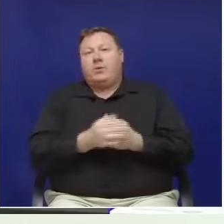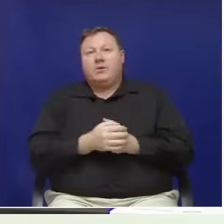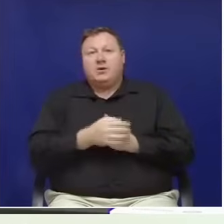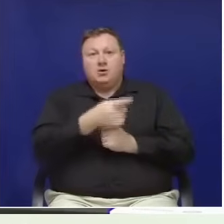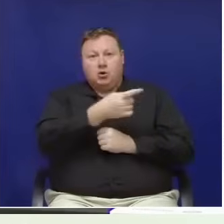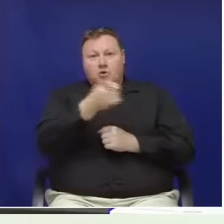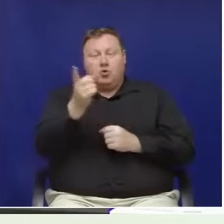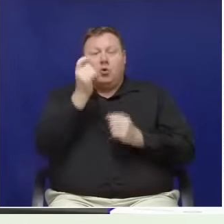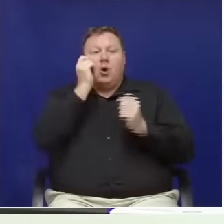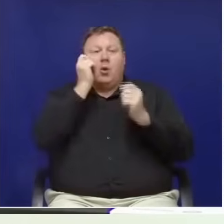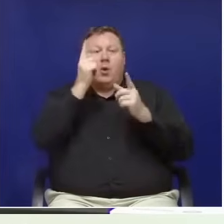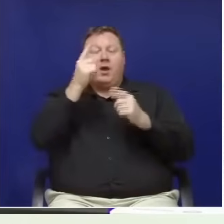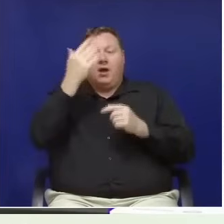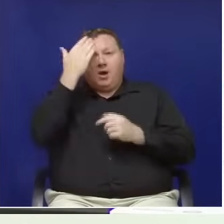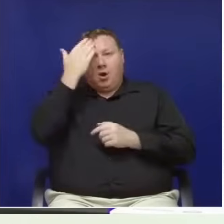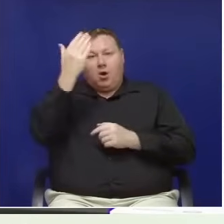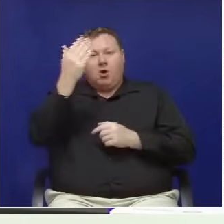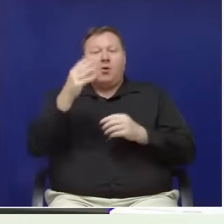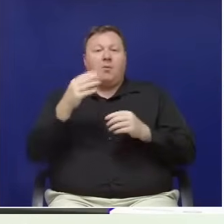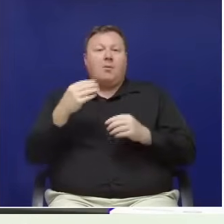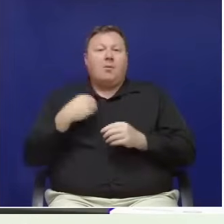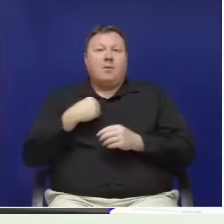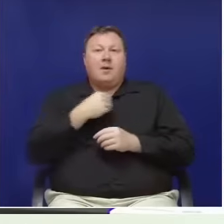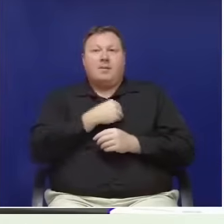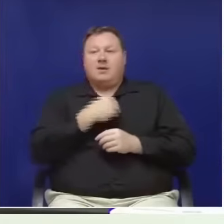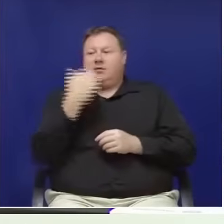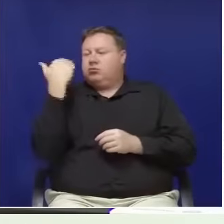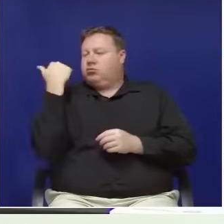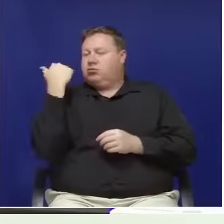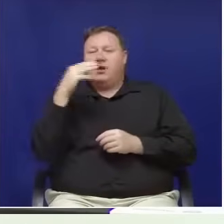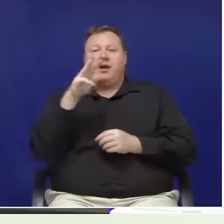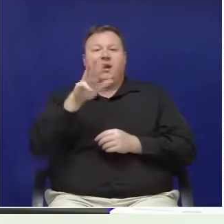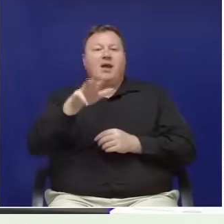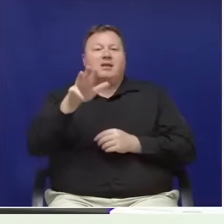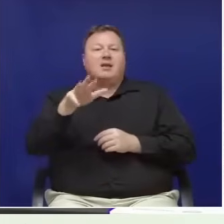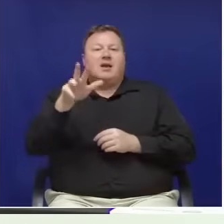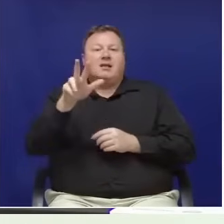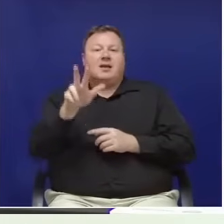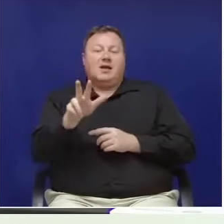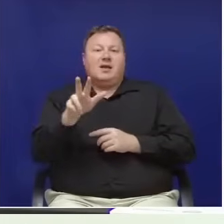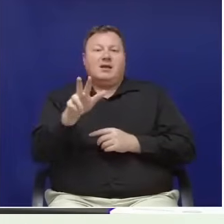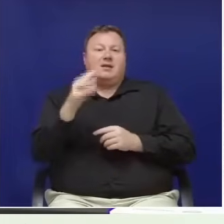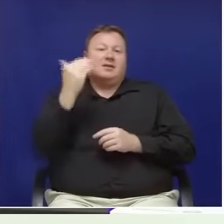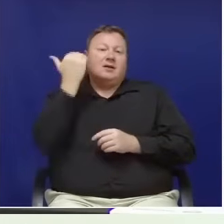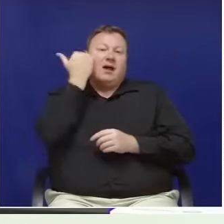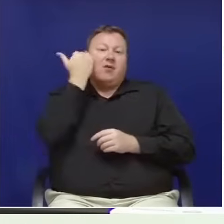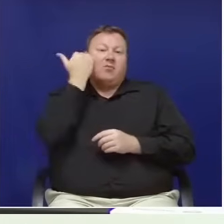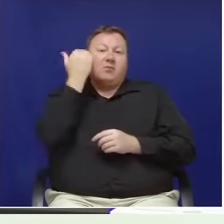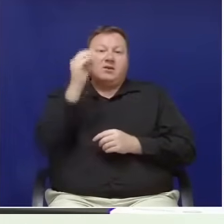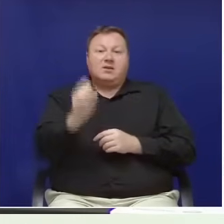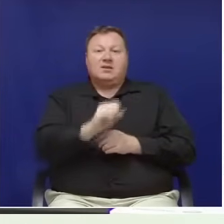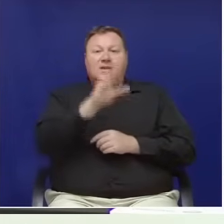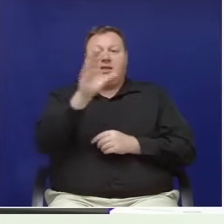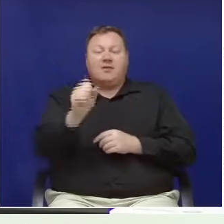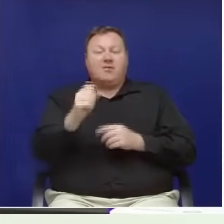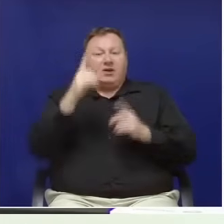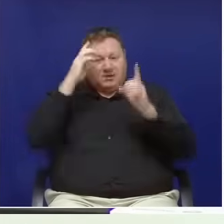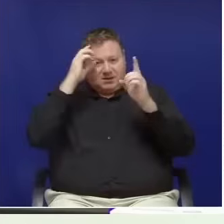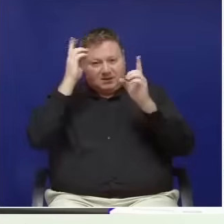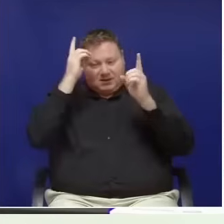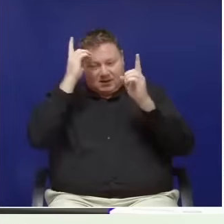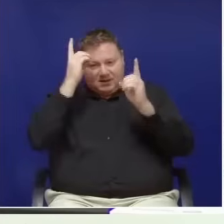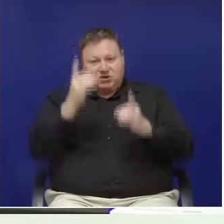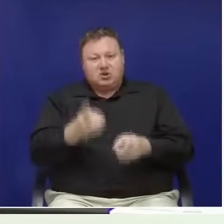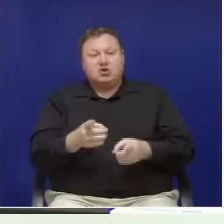honorable members, in 1998, the government of South Africa took a decision